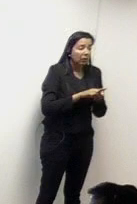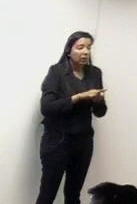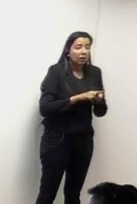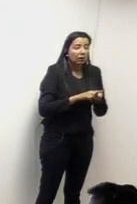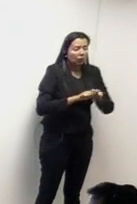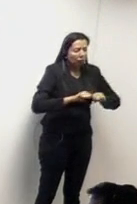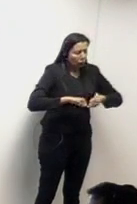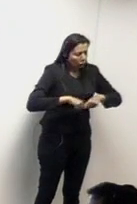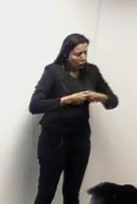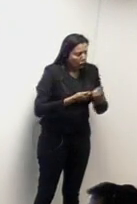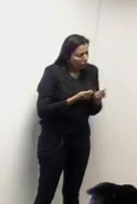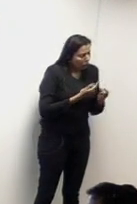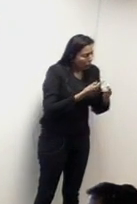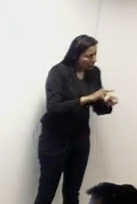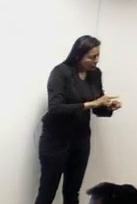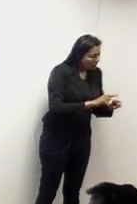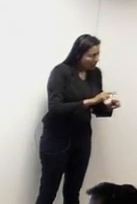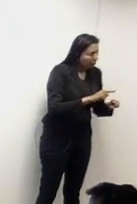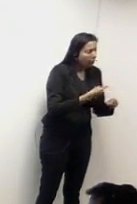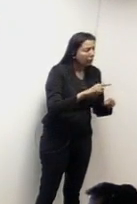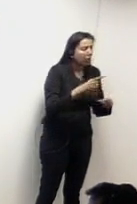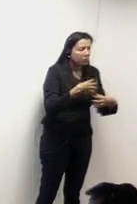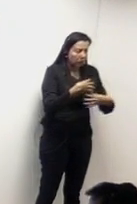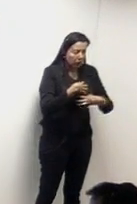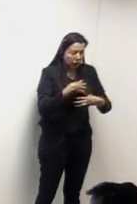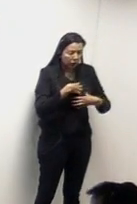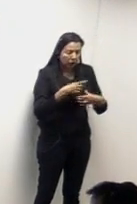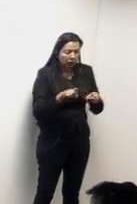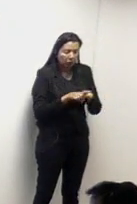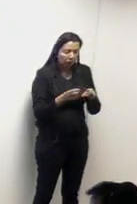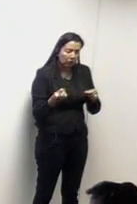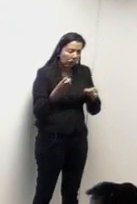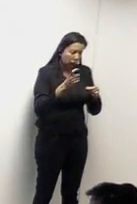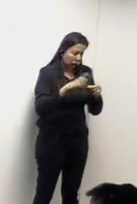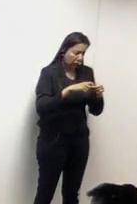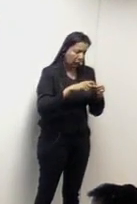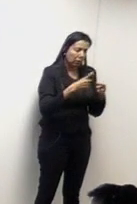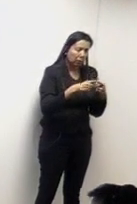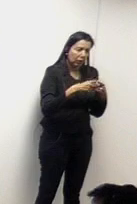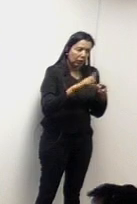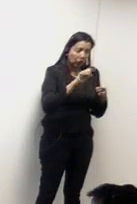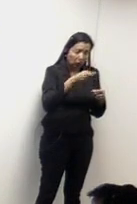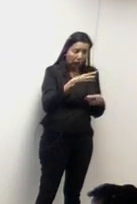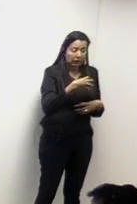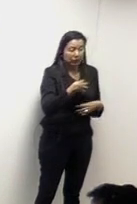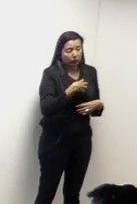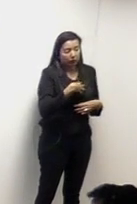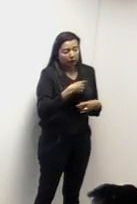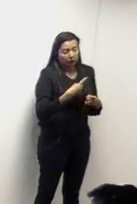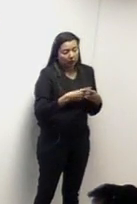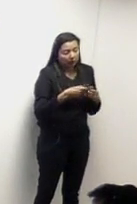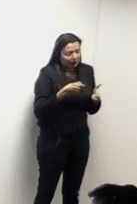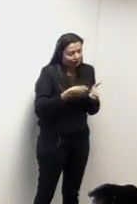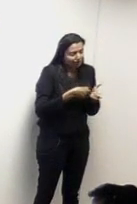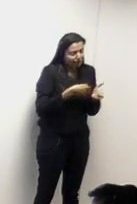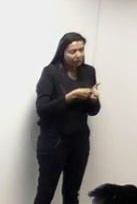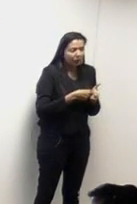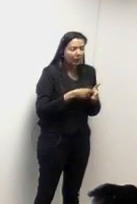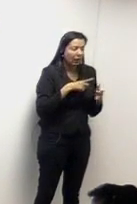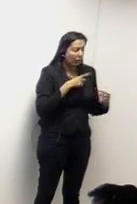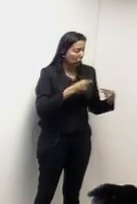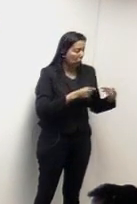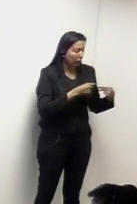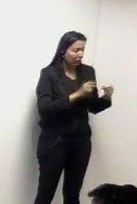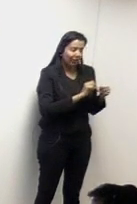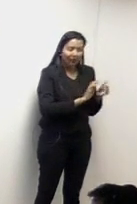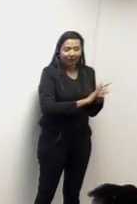slightly this way, but then it's going to send us back to where we were. So often we have policies that don't actually do anything at all. So